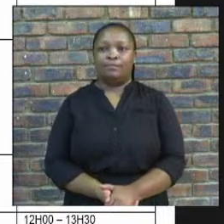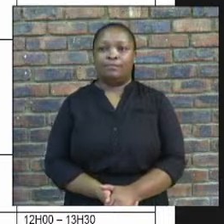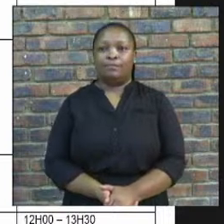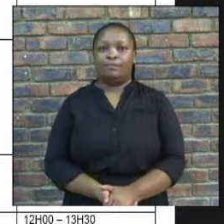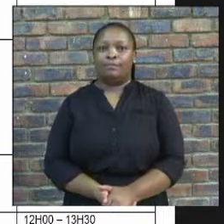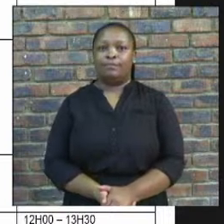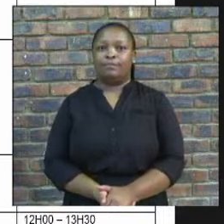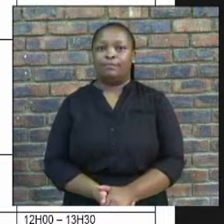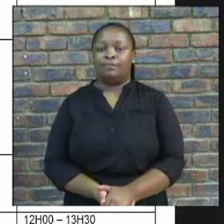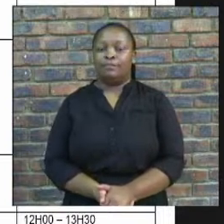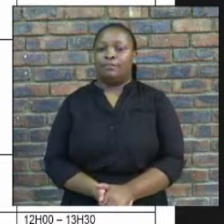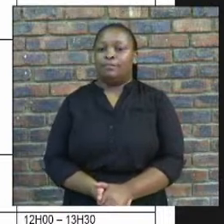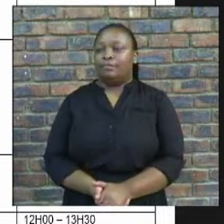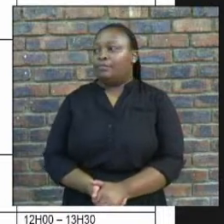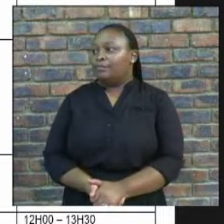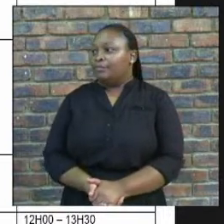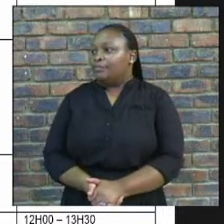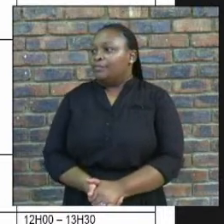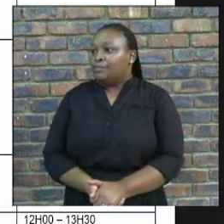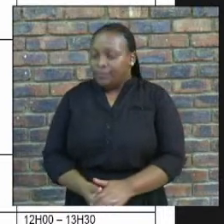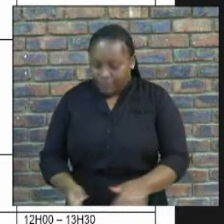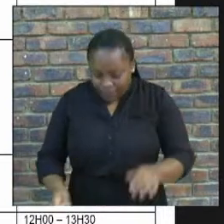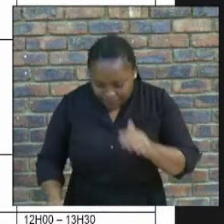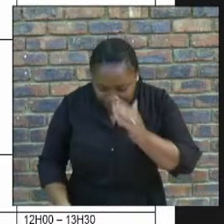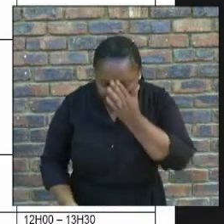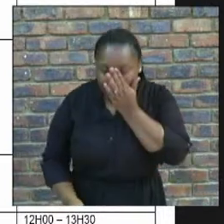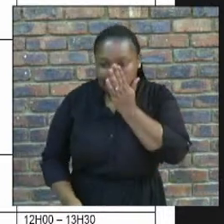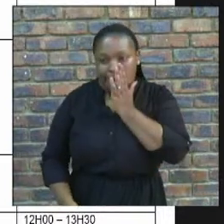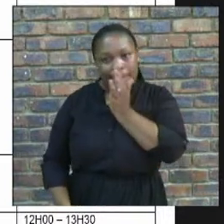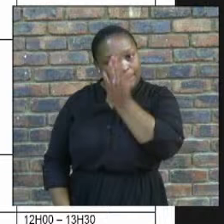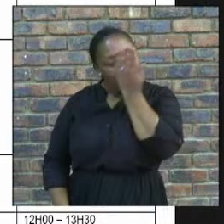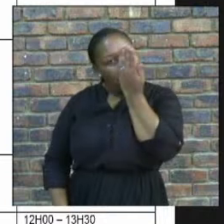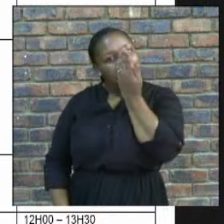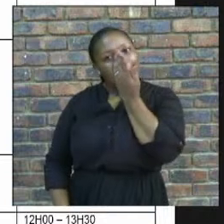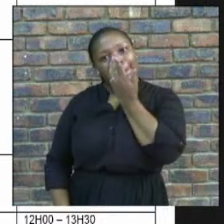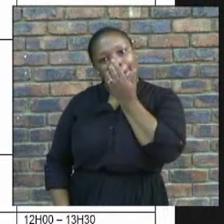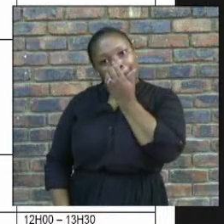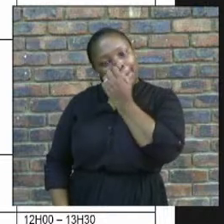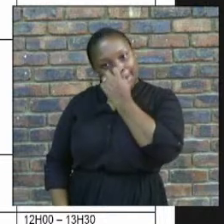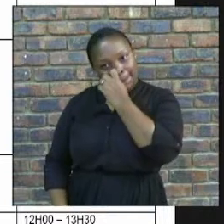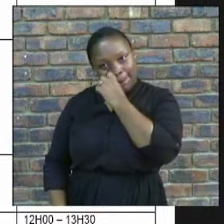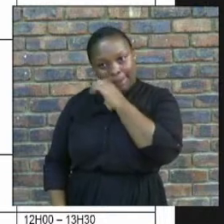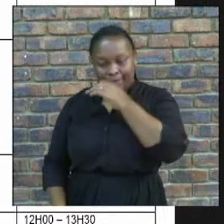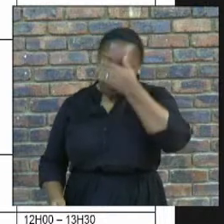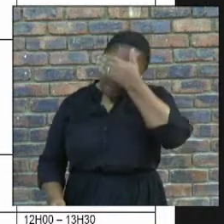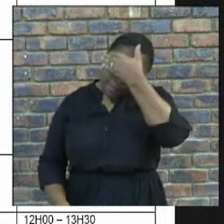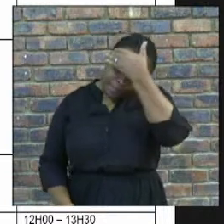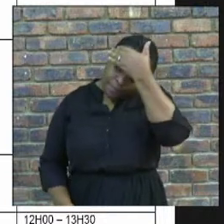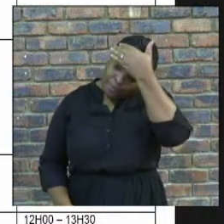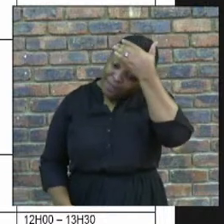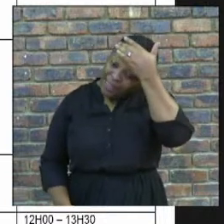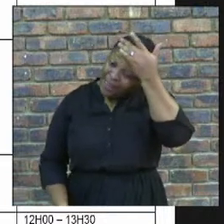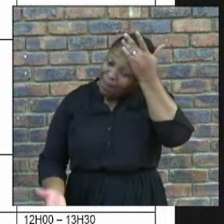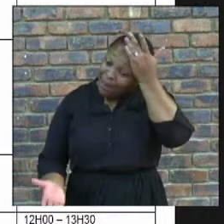But the presenter from there. Okay. I'm using this. Oh, the people from